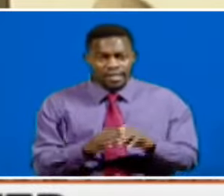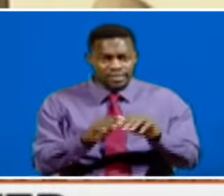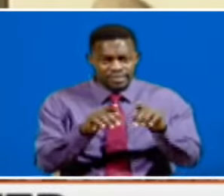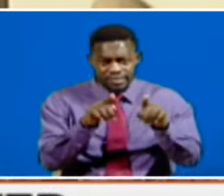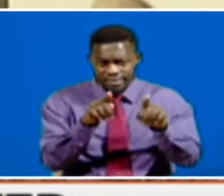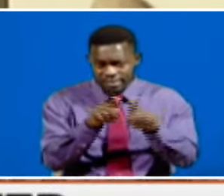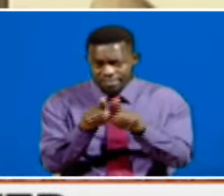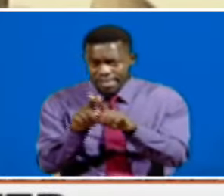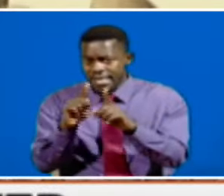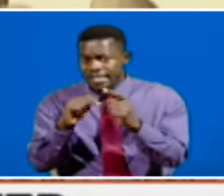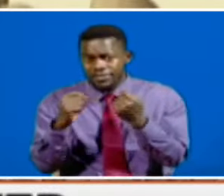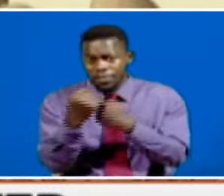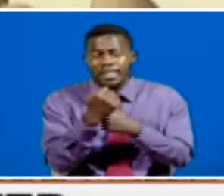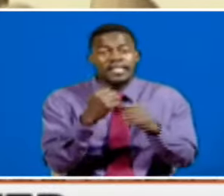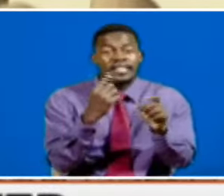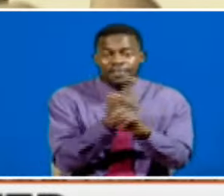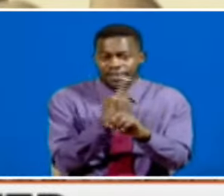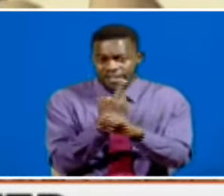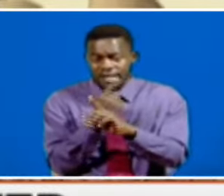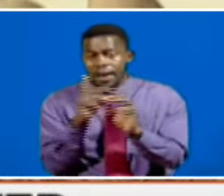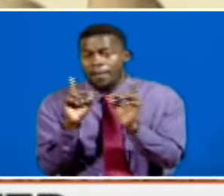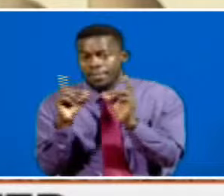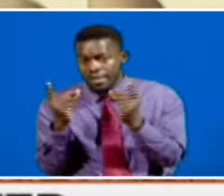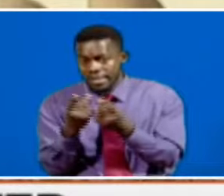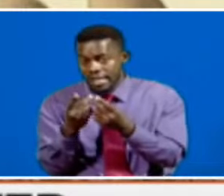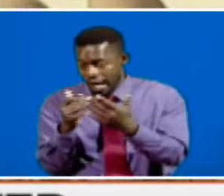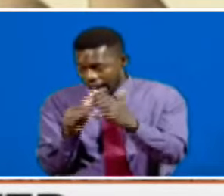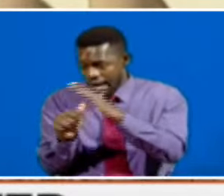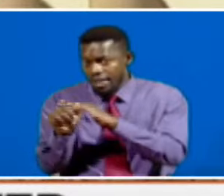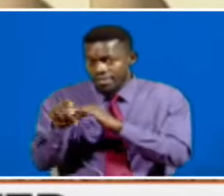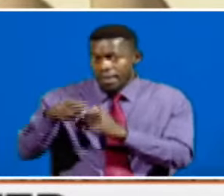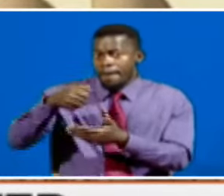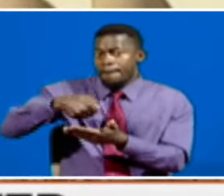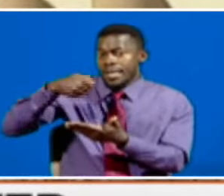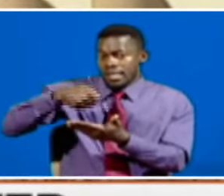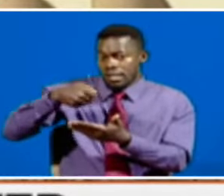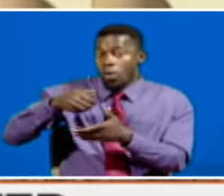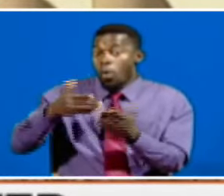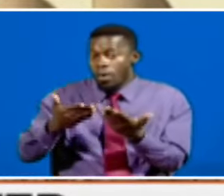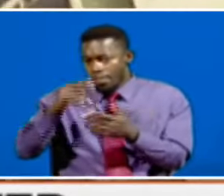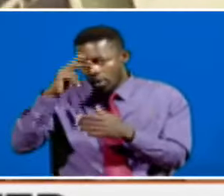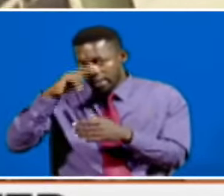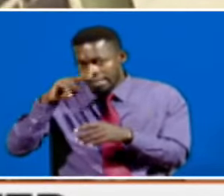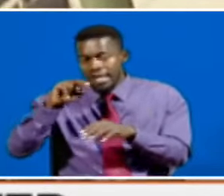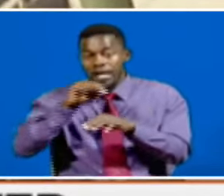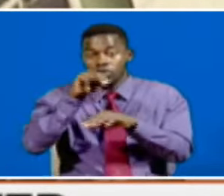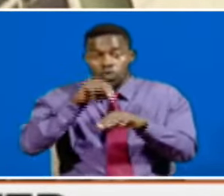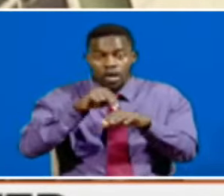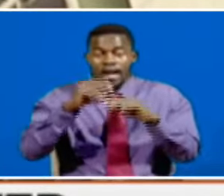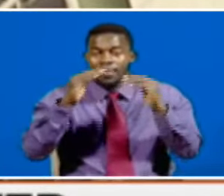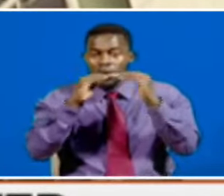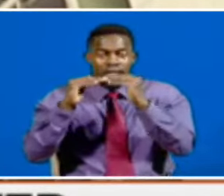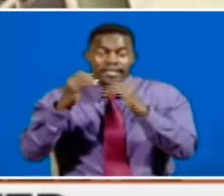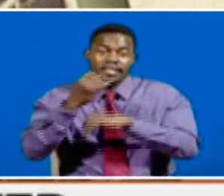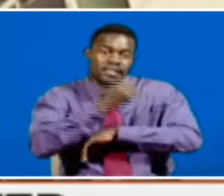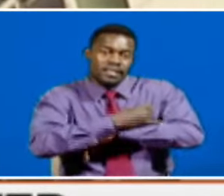for transforming different sectors as contained in the document, the National Democratic Institute say